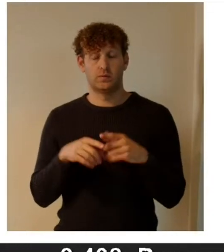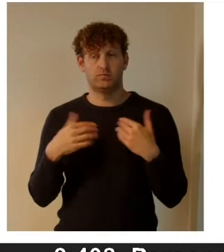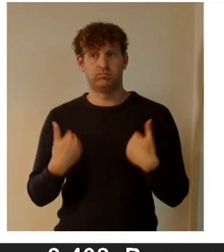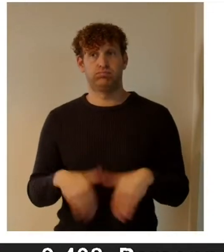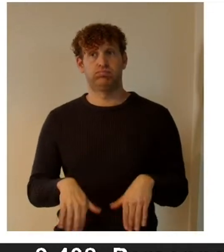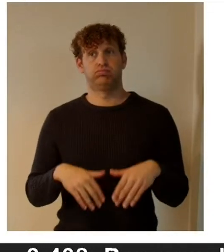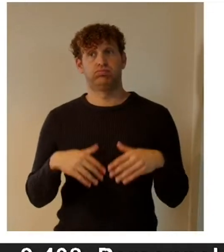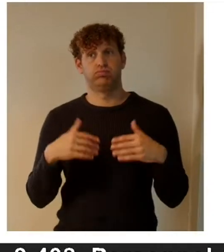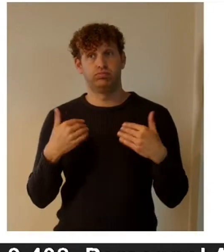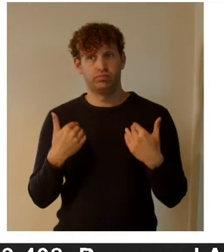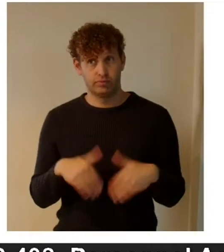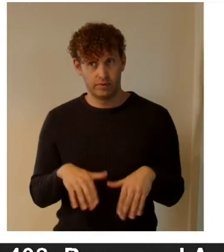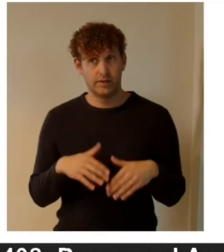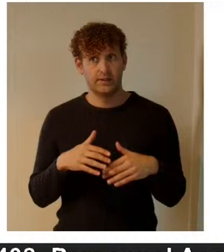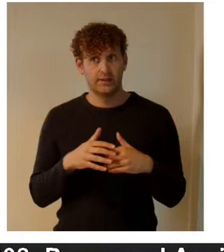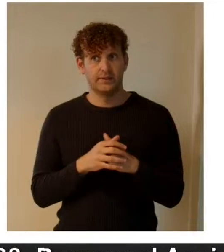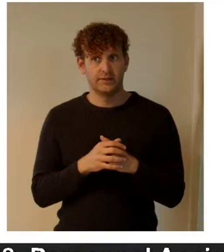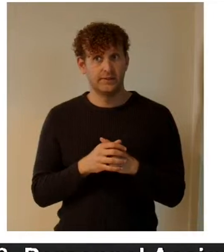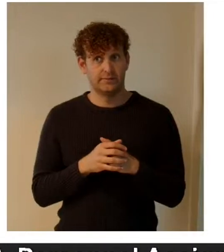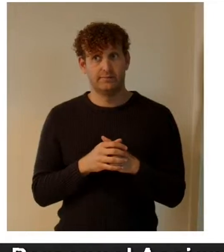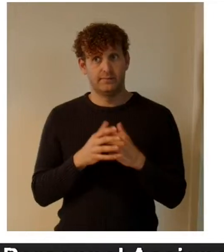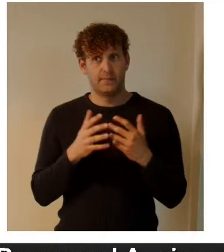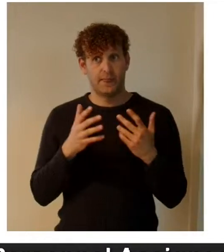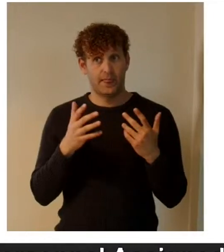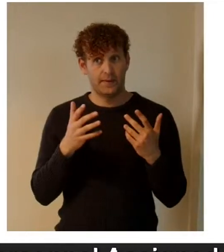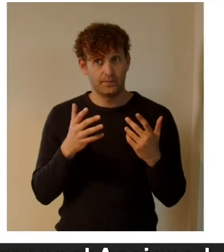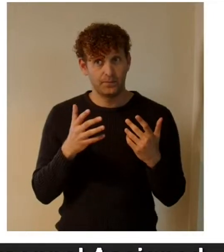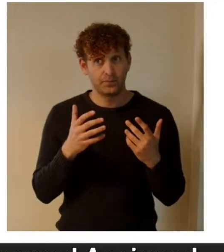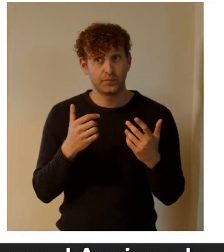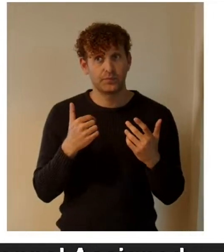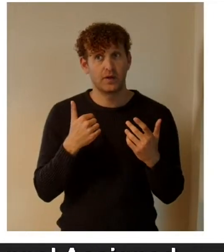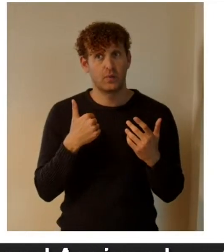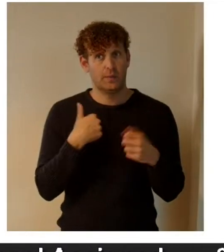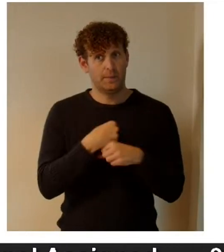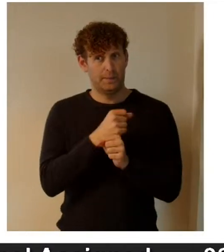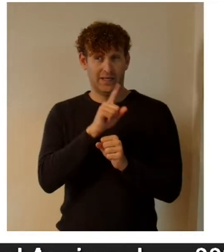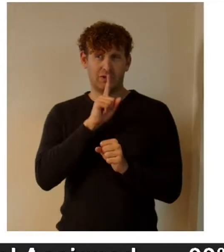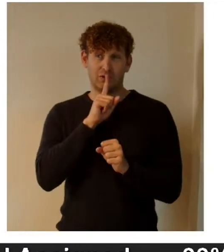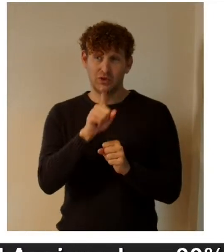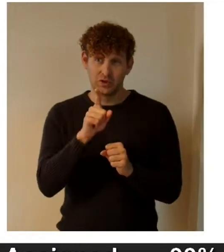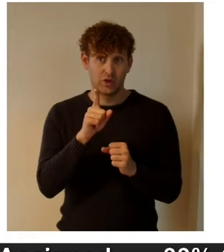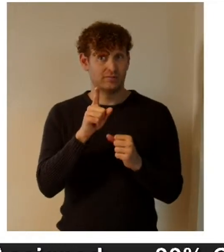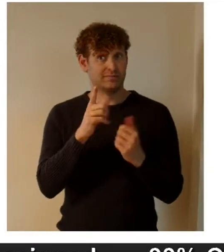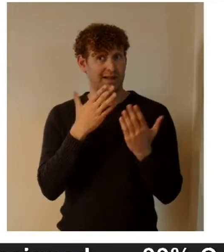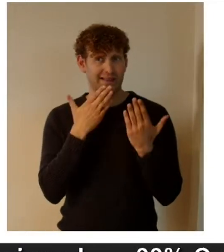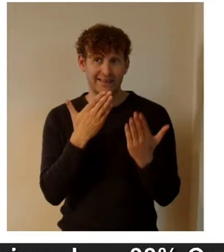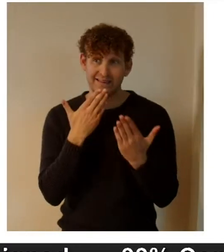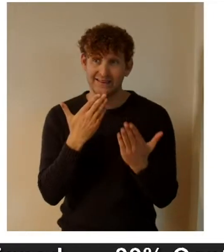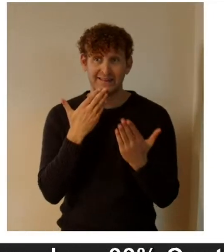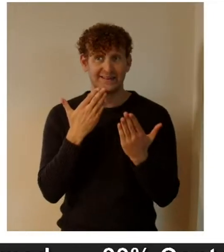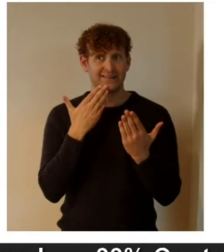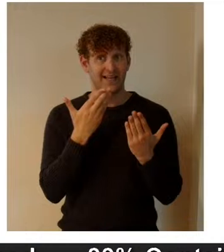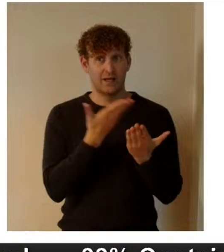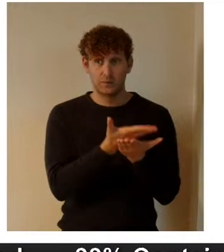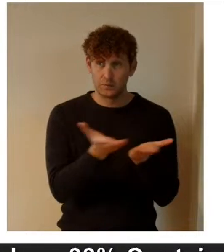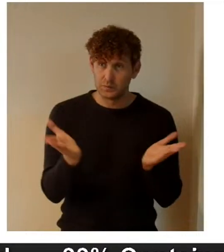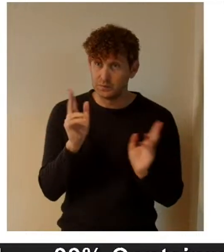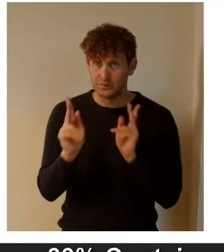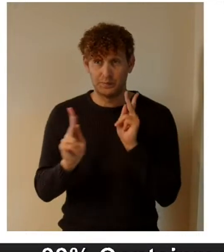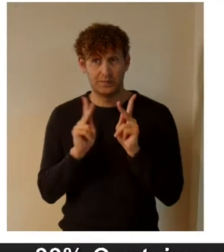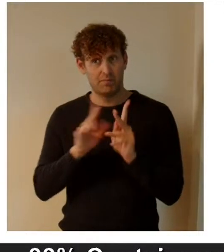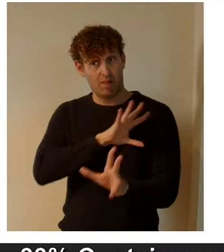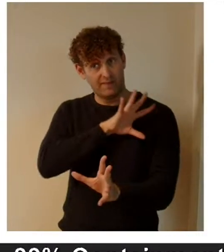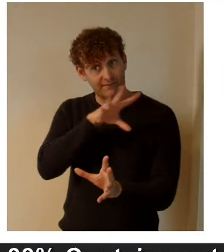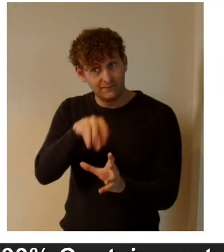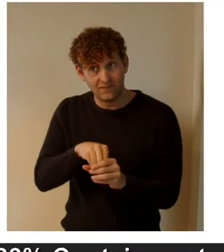incident, and we want to acknowledge the tremendous efforts being made by all of those involved in the recovery process. There is a